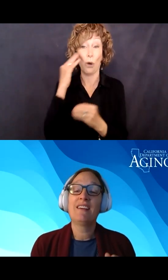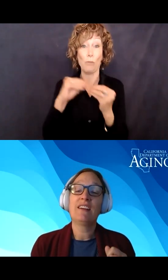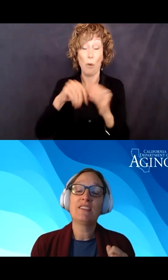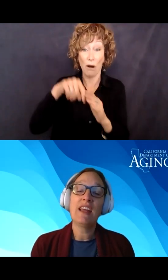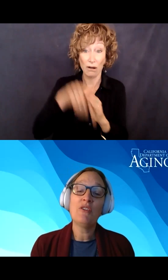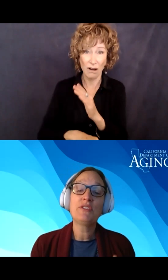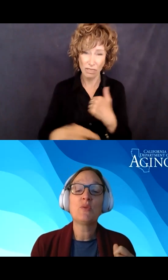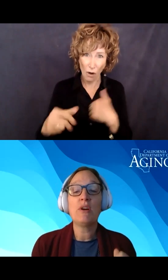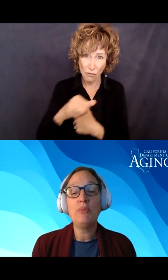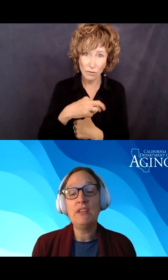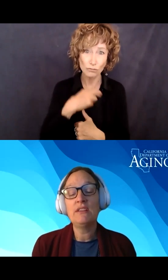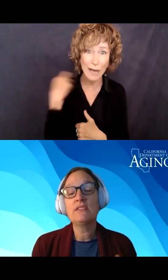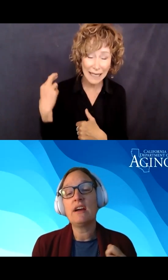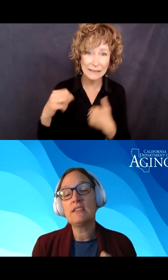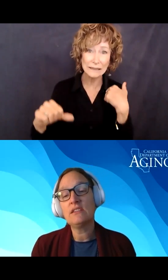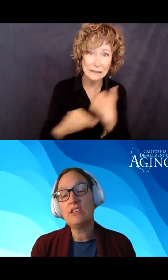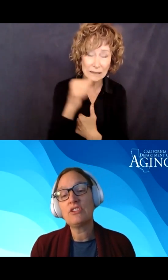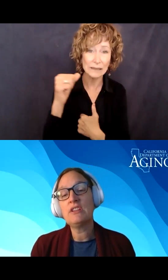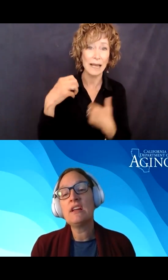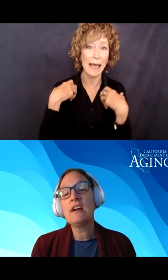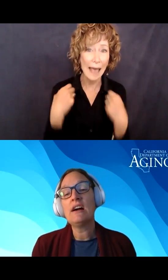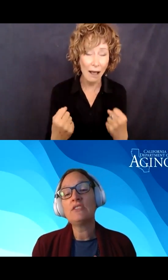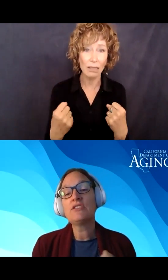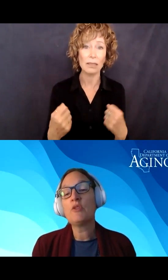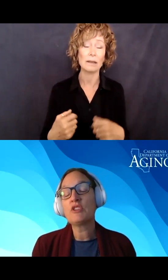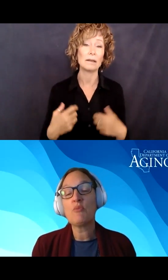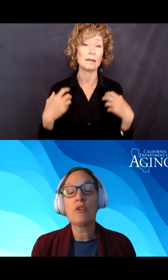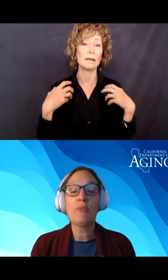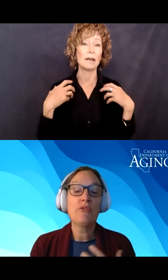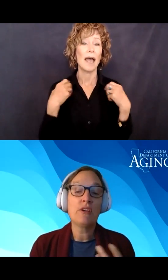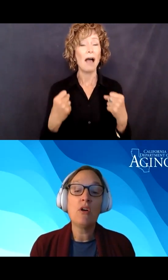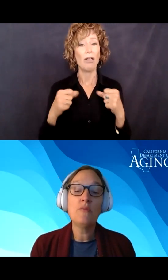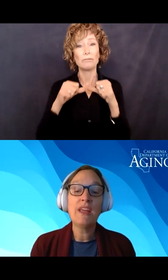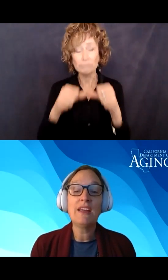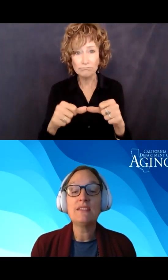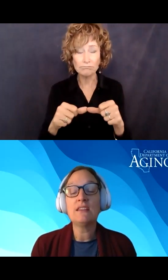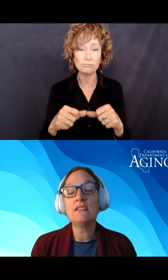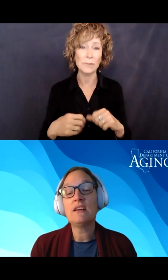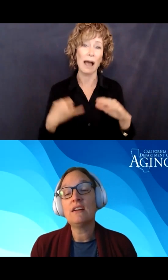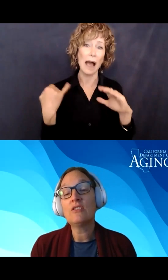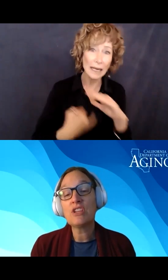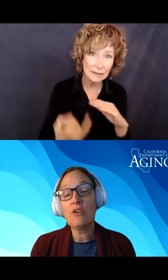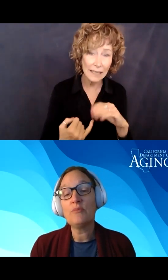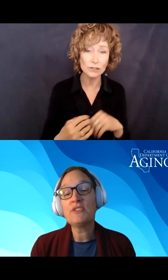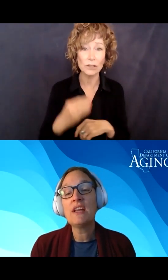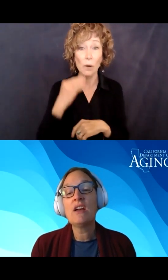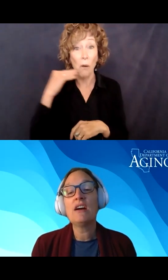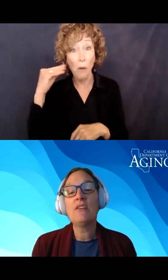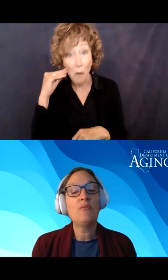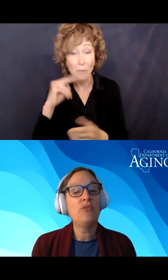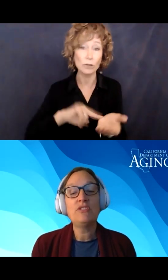risks to health, to well-being, to isolation, to so much more, both at home and in nursing